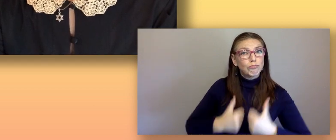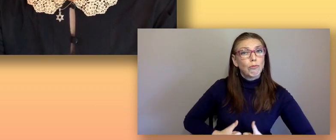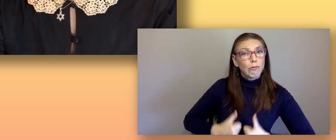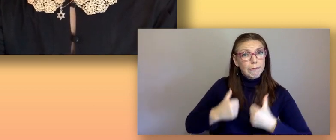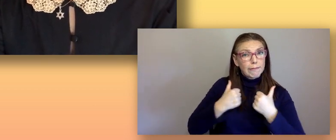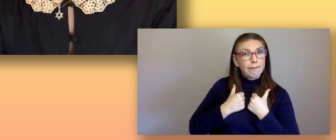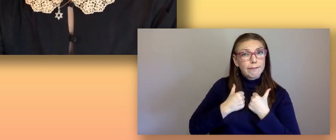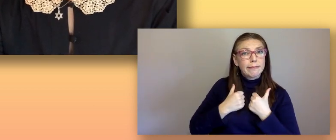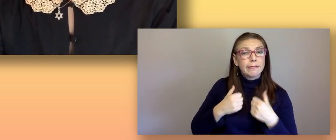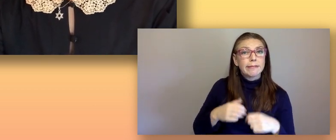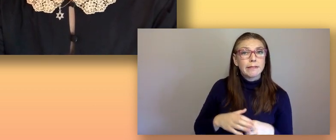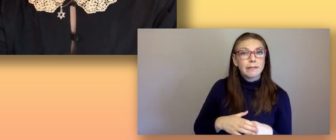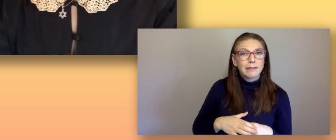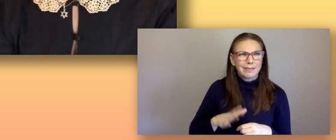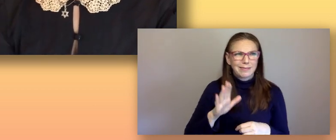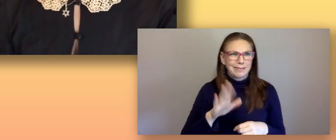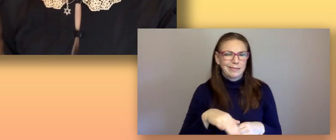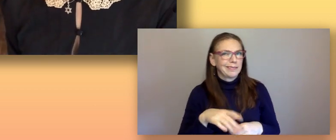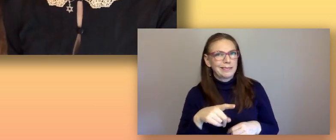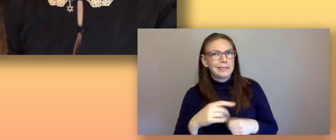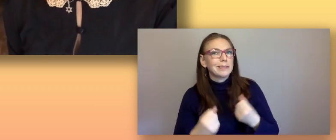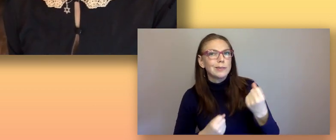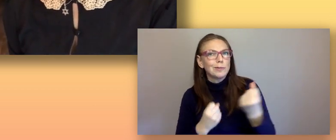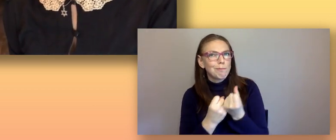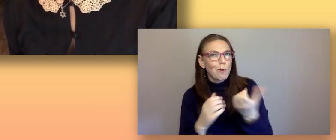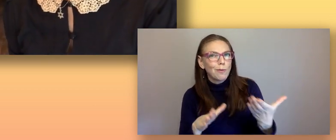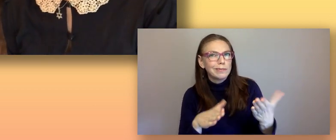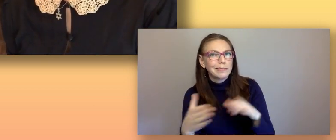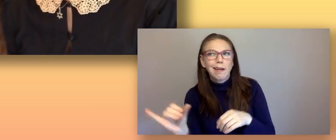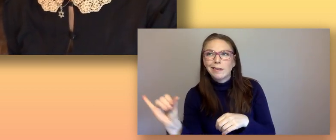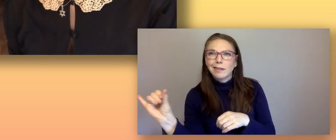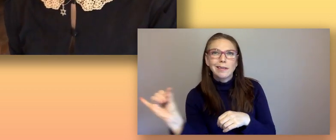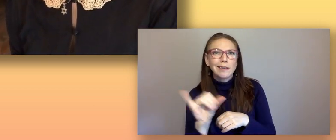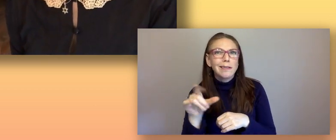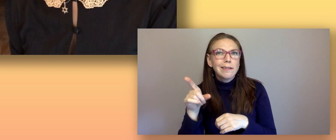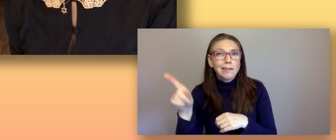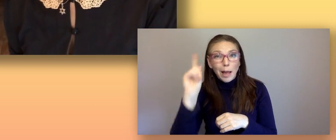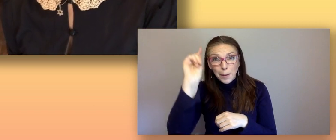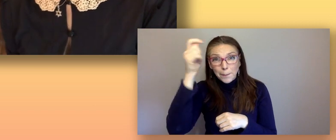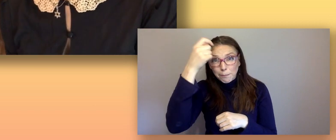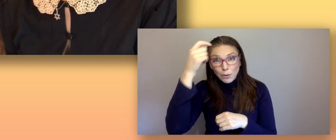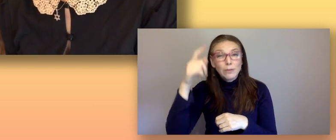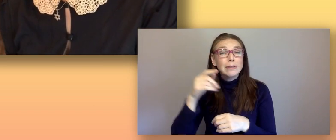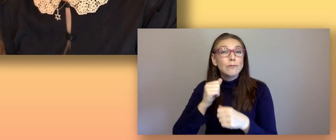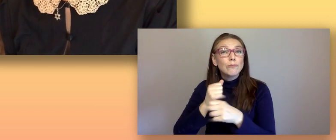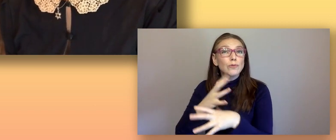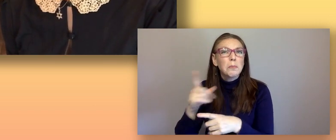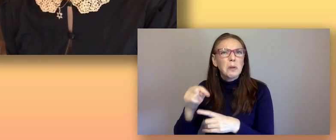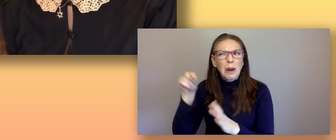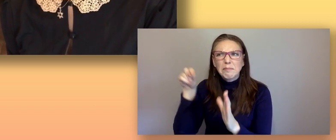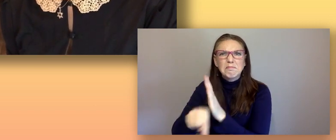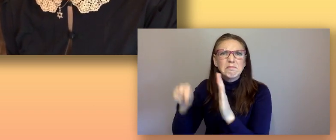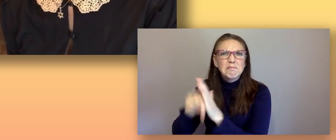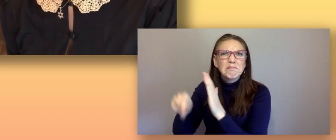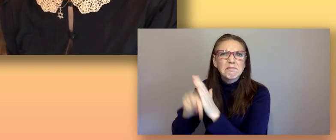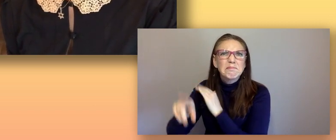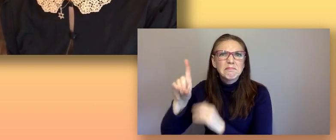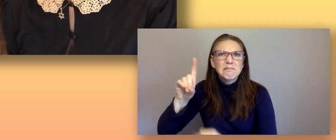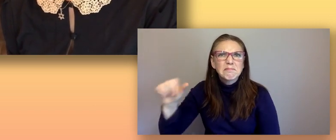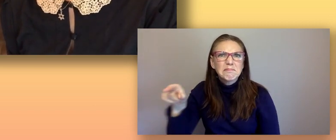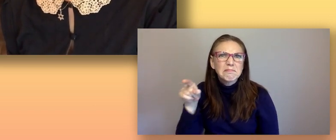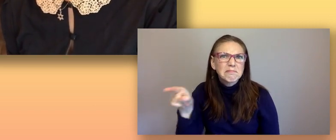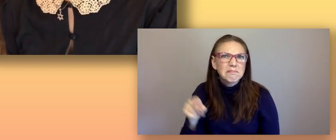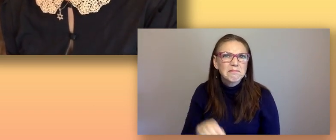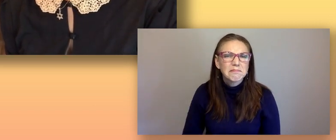living. So they'd like you to believe. Might be assisted dying, like on